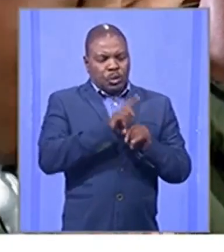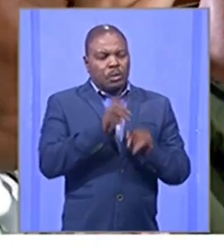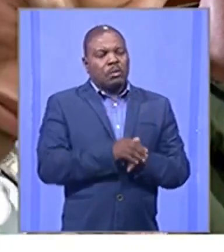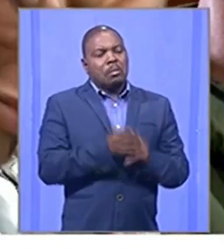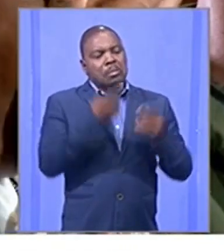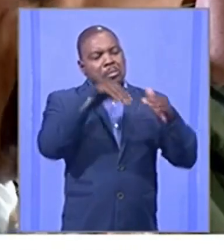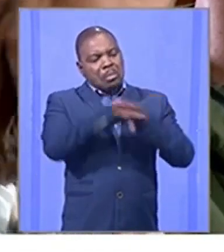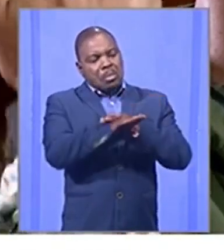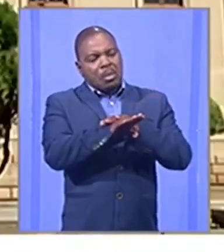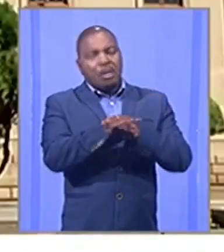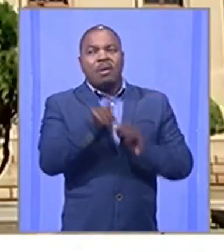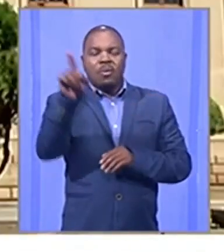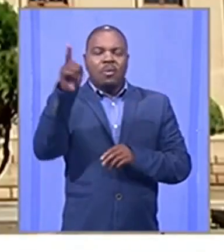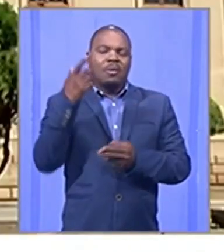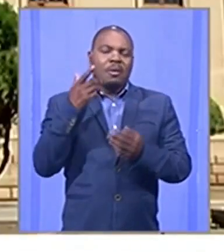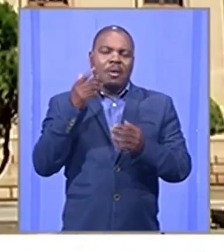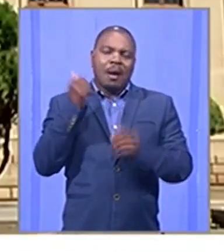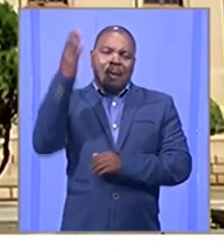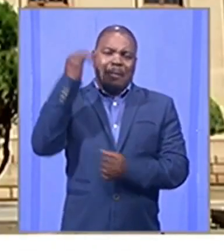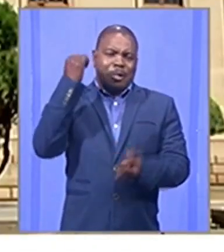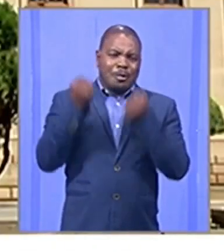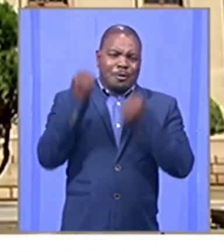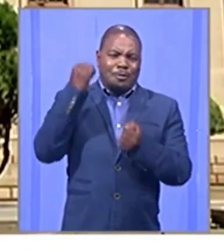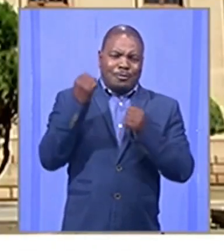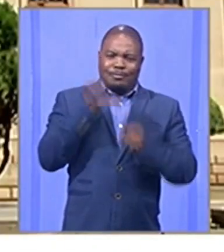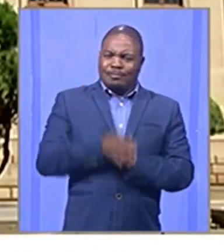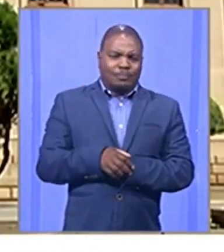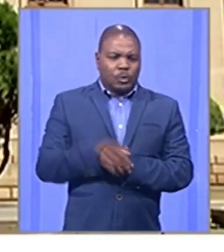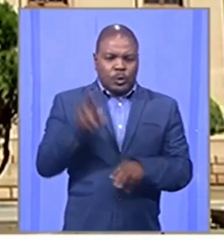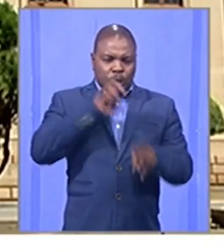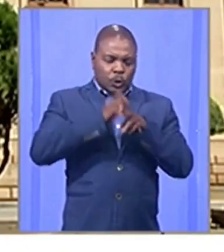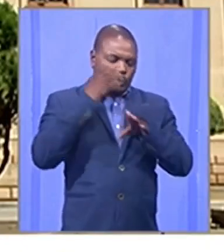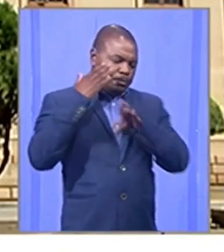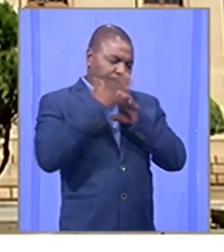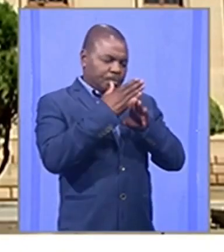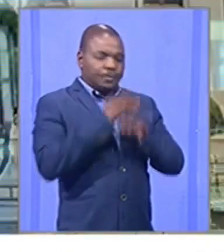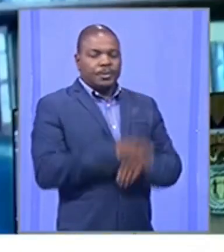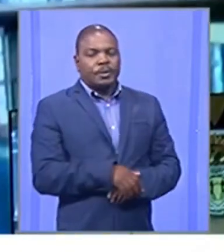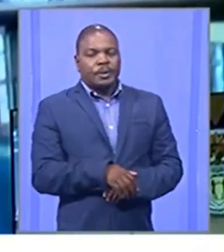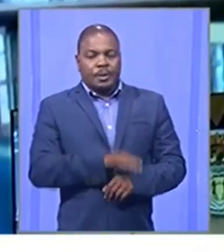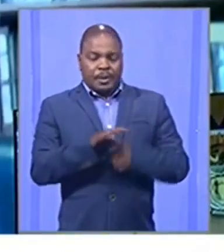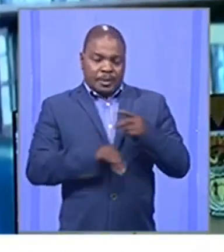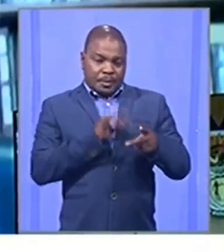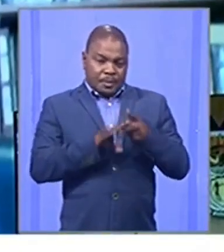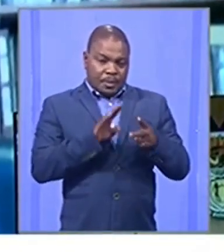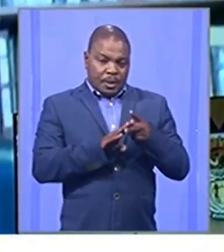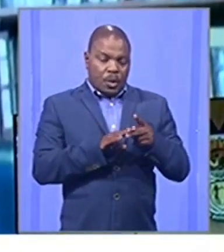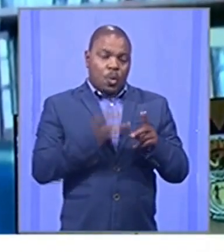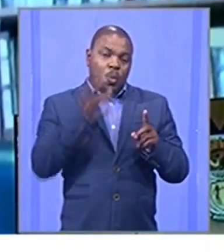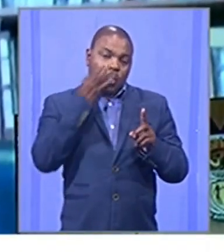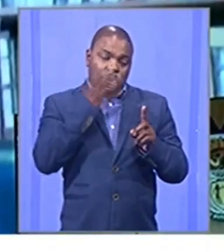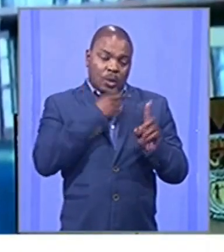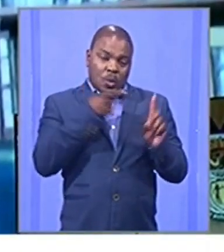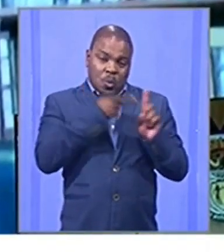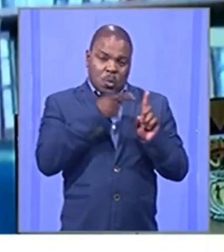kwa kgotlatshekelong ya makgaolakgang ya boikuelo a tshwanetse go latlhwa. O boetse a bolela gore Magudumana o ne ikemiseditse go